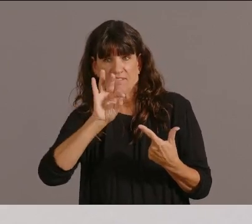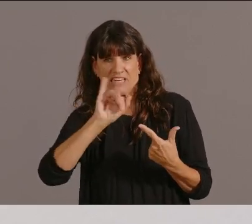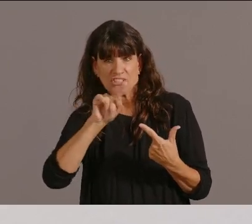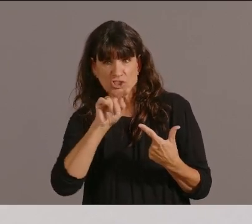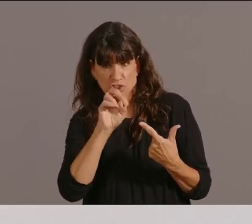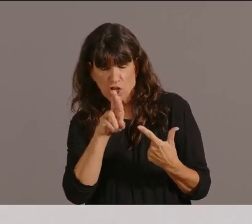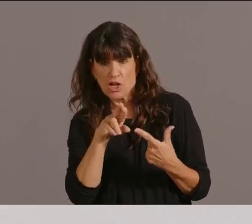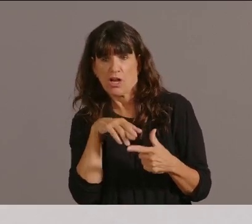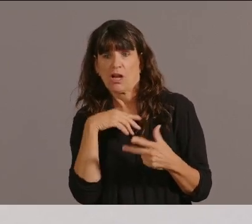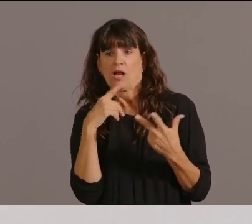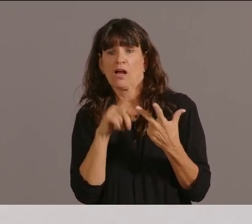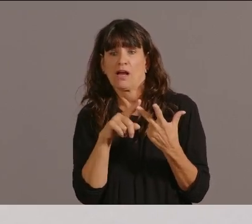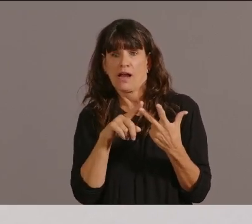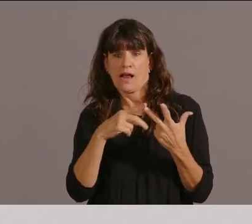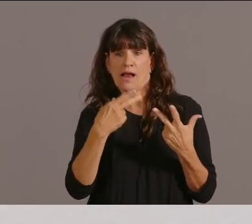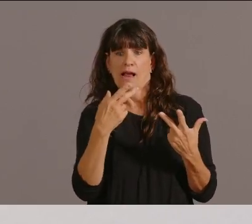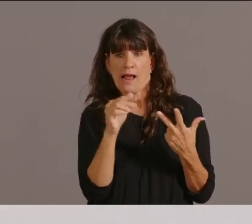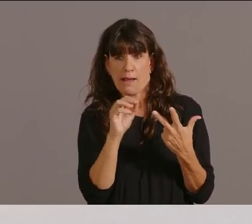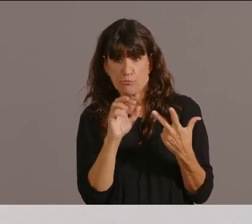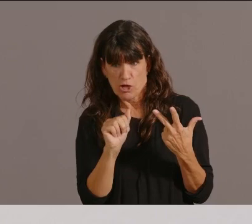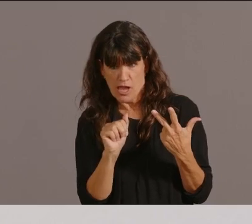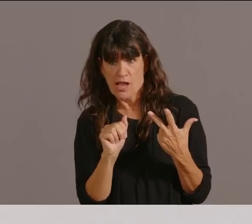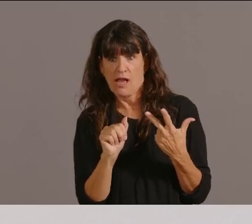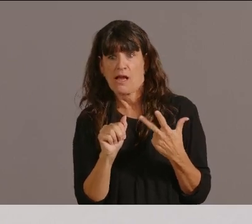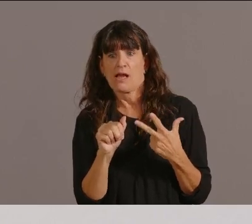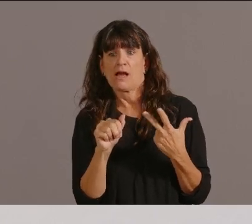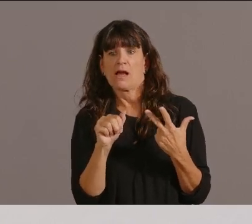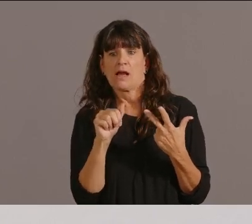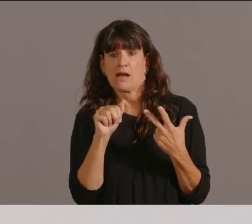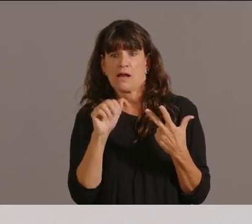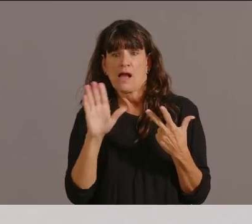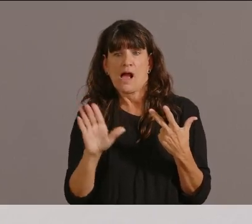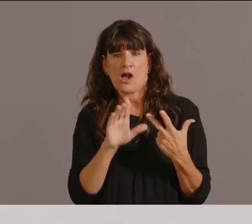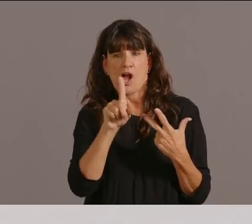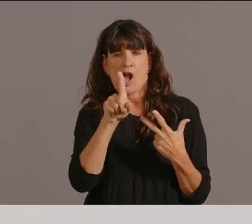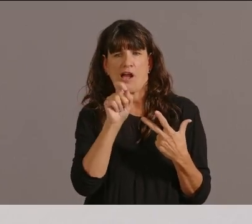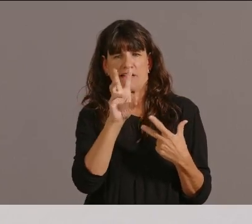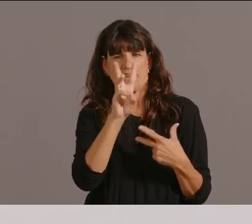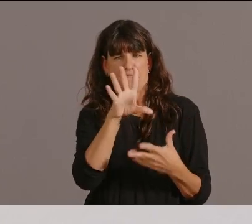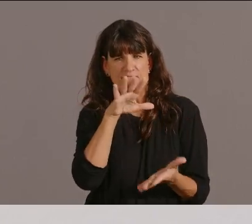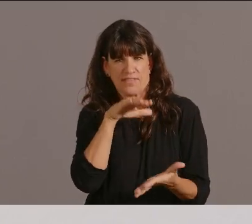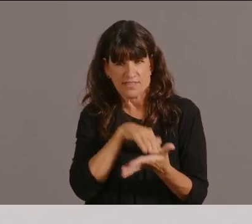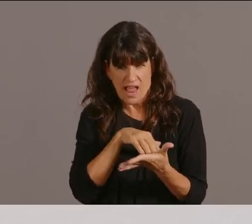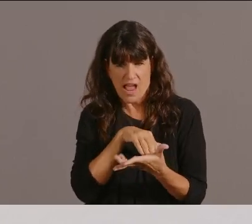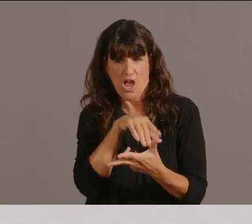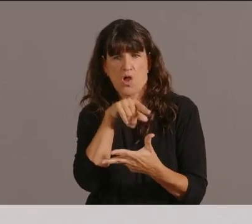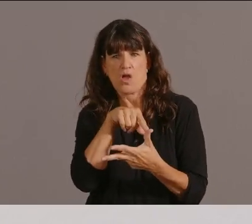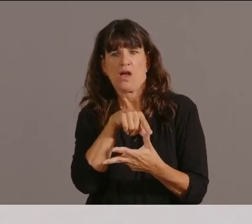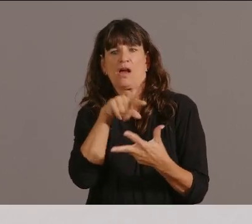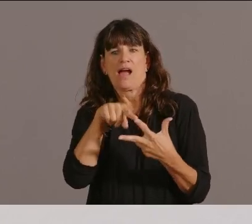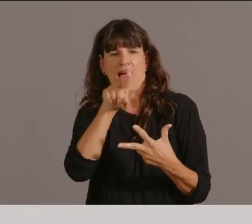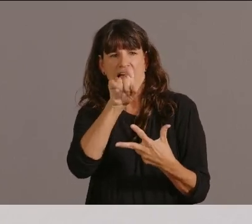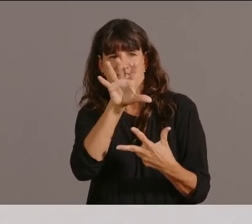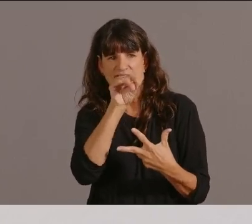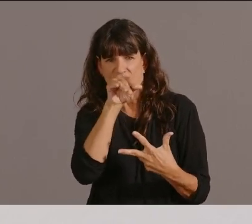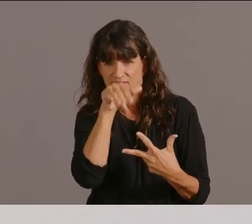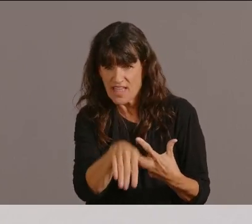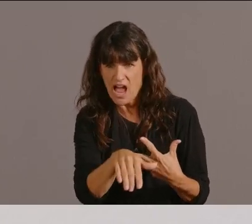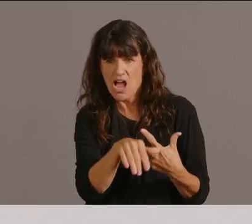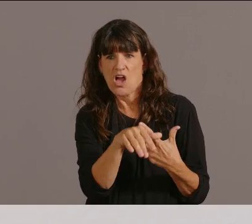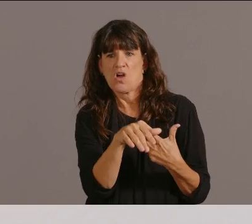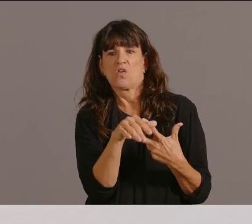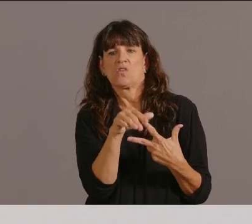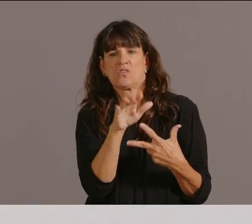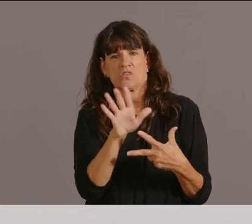and 161,000 Pfizer doses are coming next week. That does not include any Janssen. So we have not been given